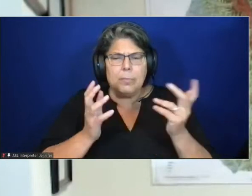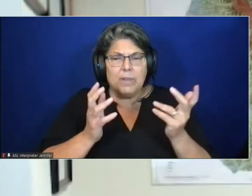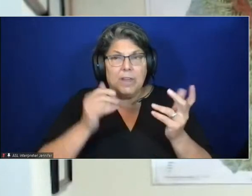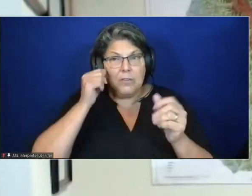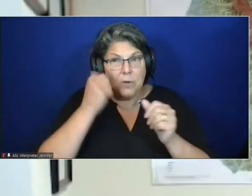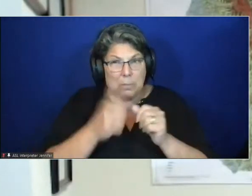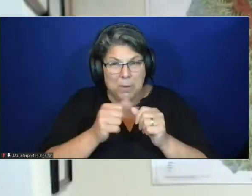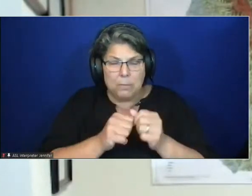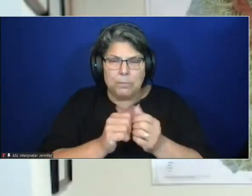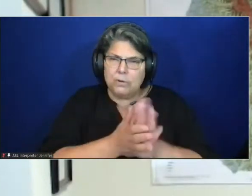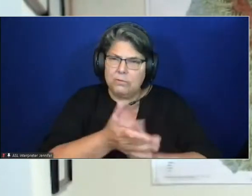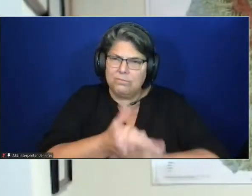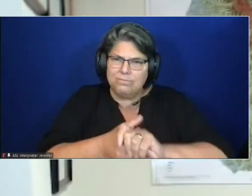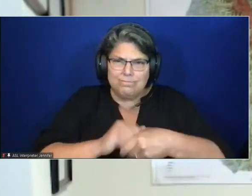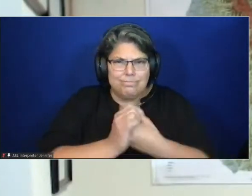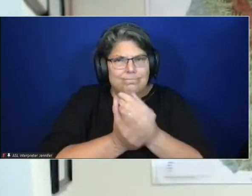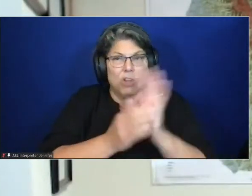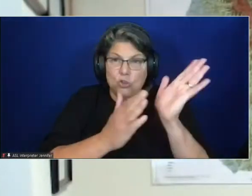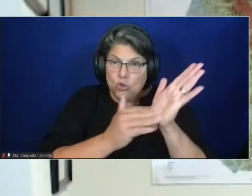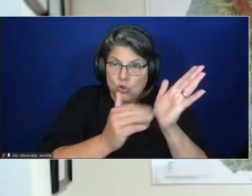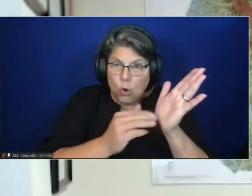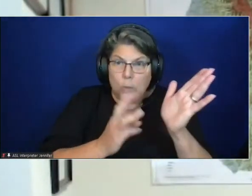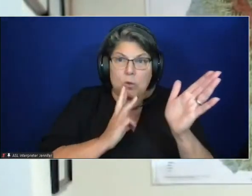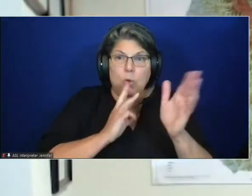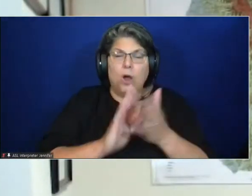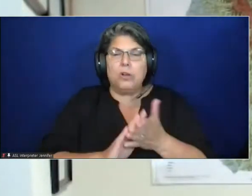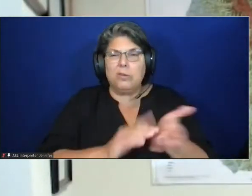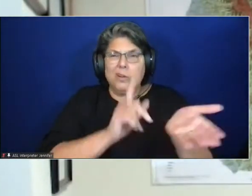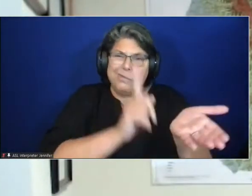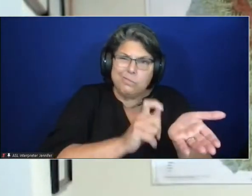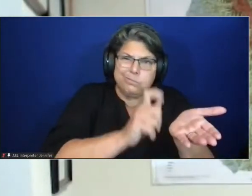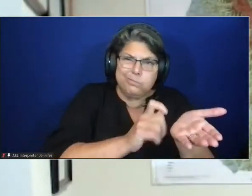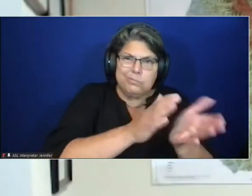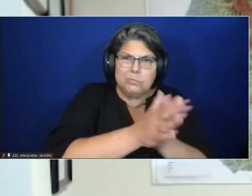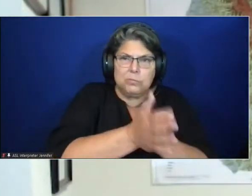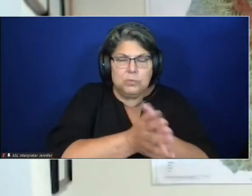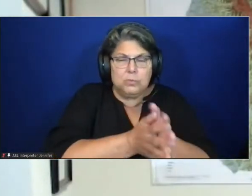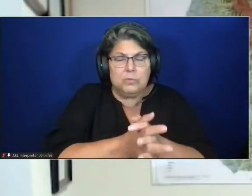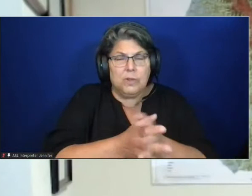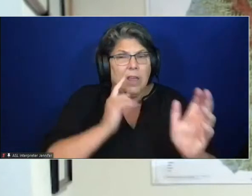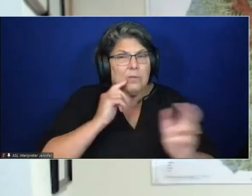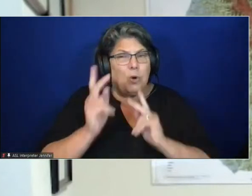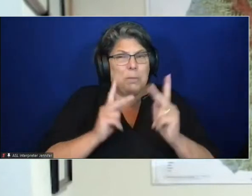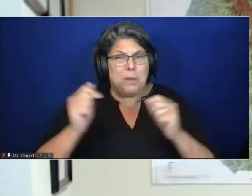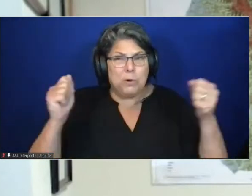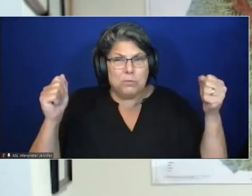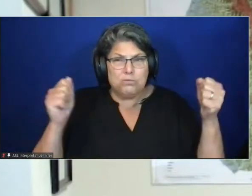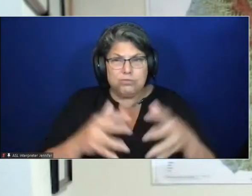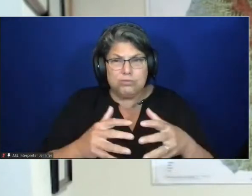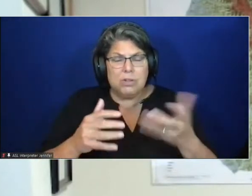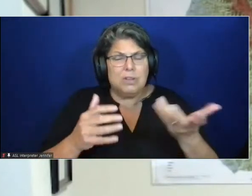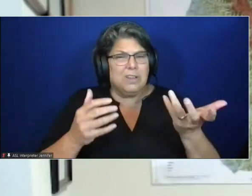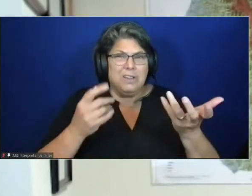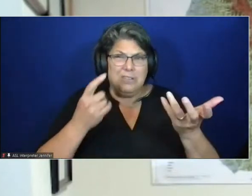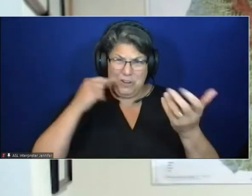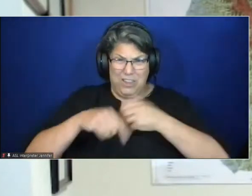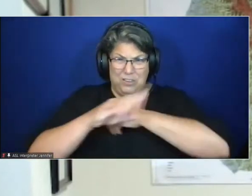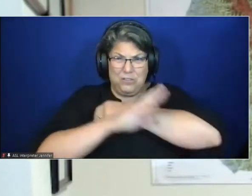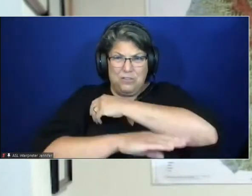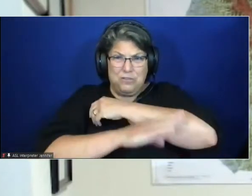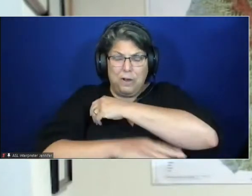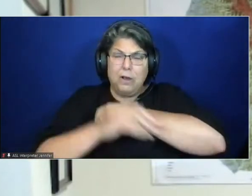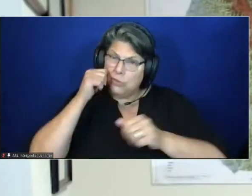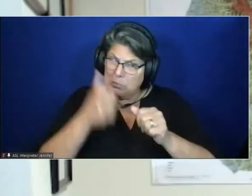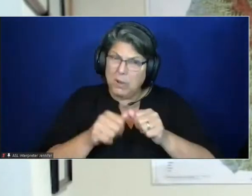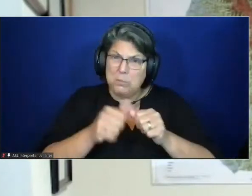Remember hand hygiene with soap and water or hand sanitizer. And for gatherings, especially coming up this fall, remember that they are higher